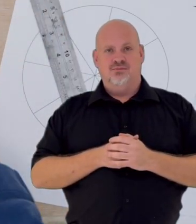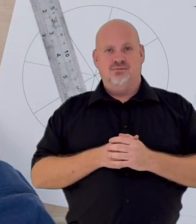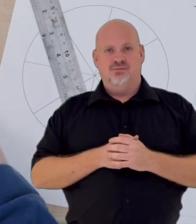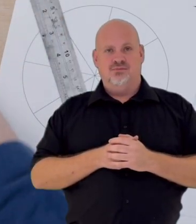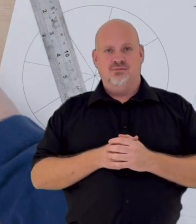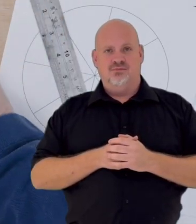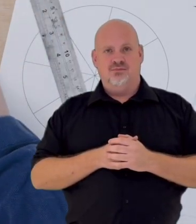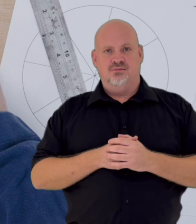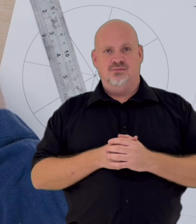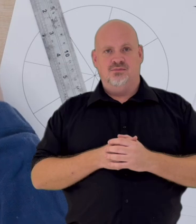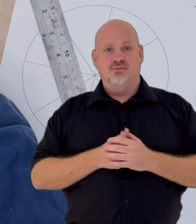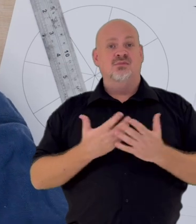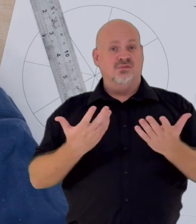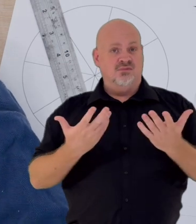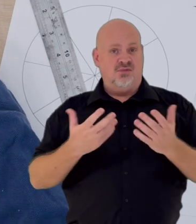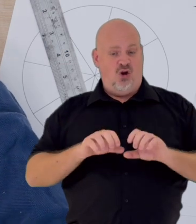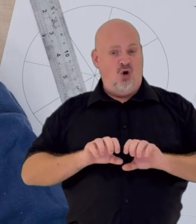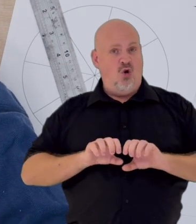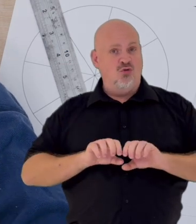And then roll that around